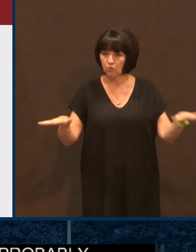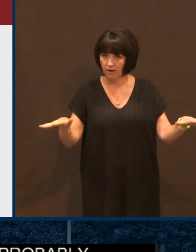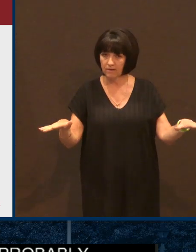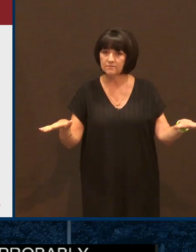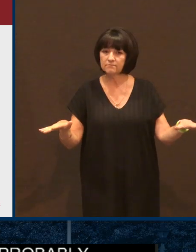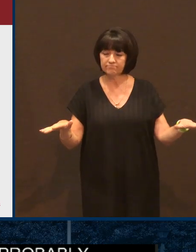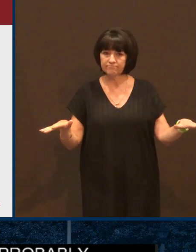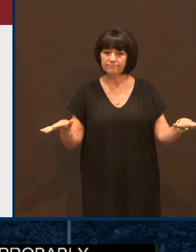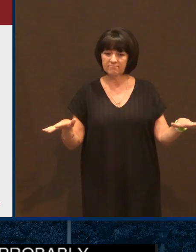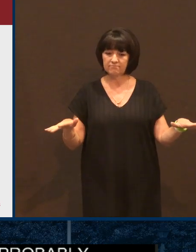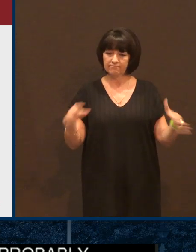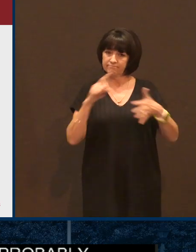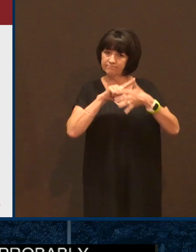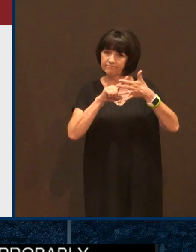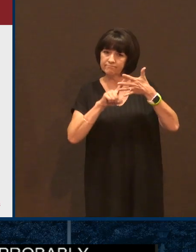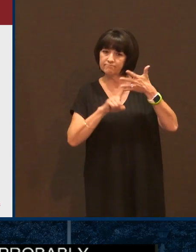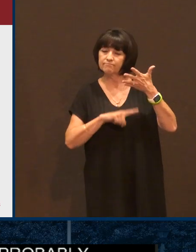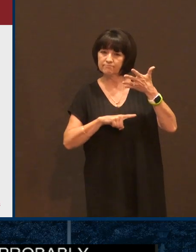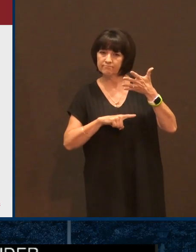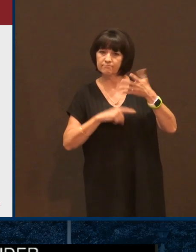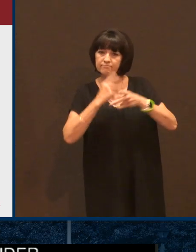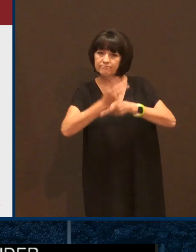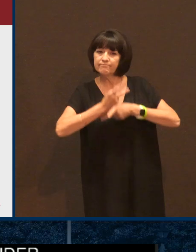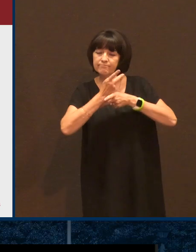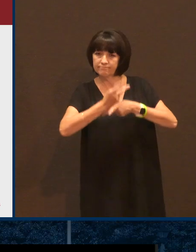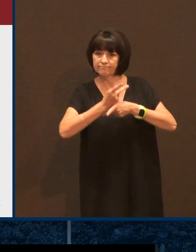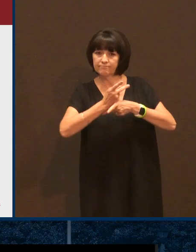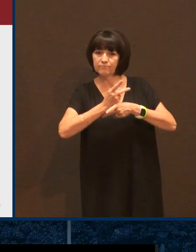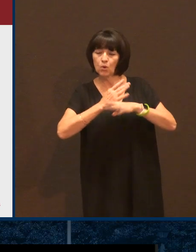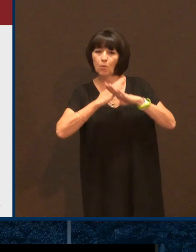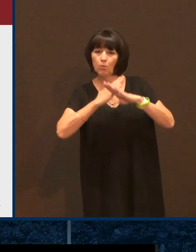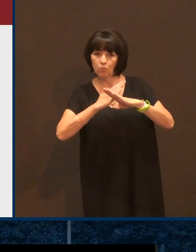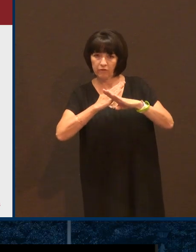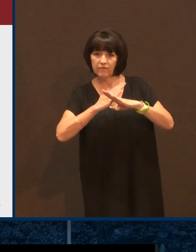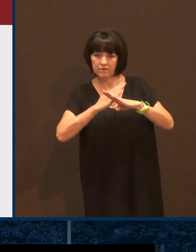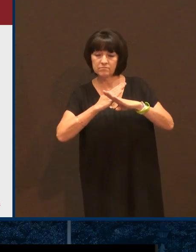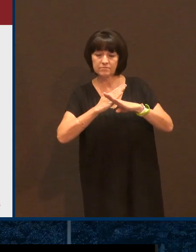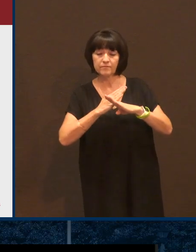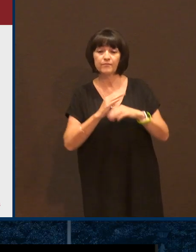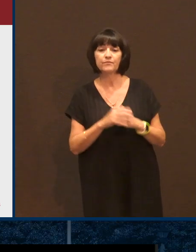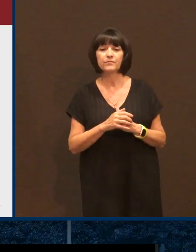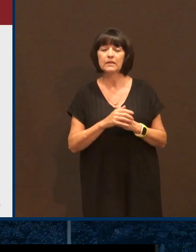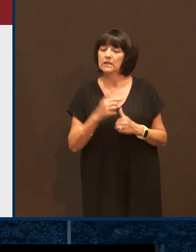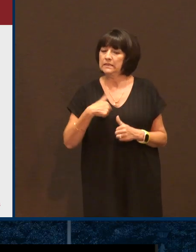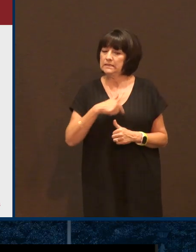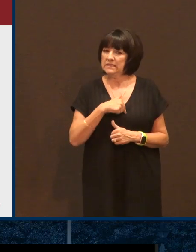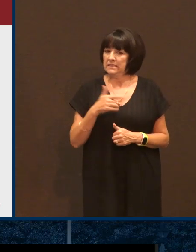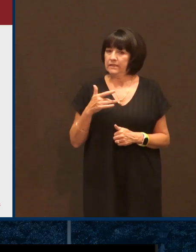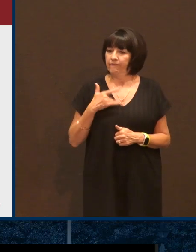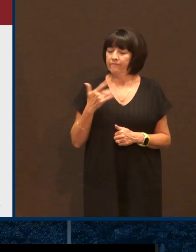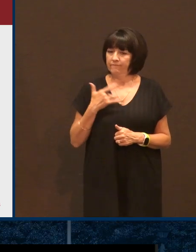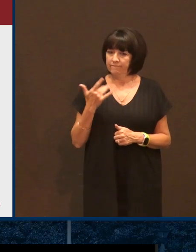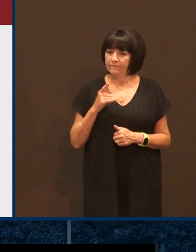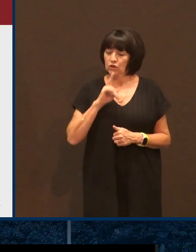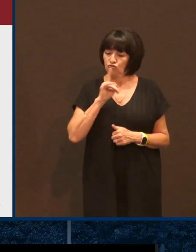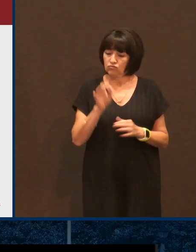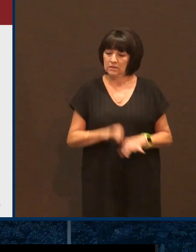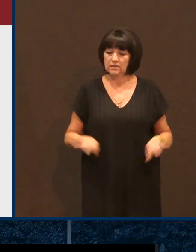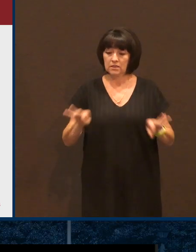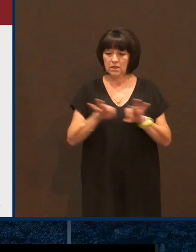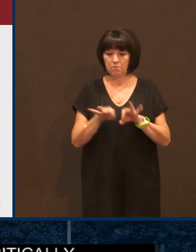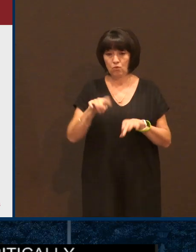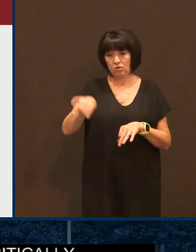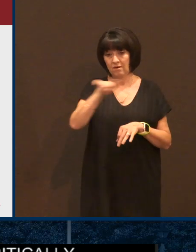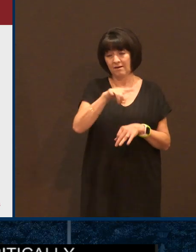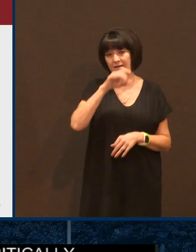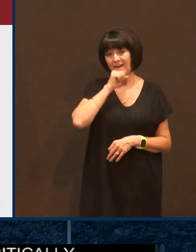Because of some of the newer studies, we feel it's critically important for kids who are around 10 and older or